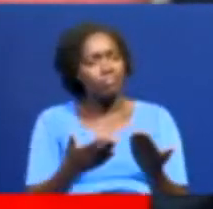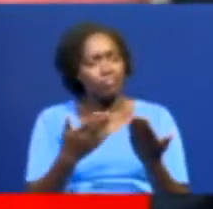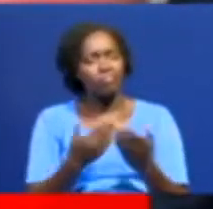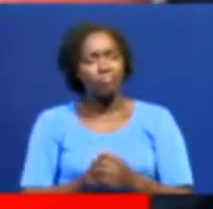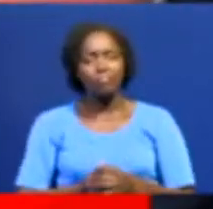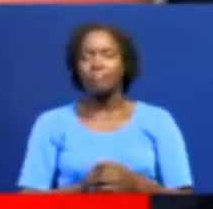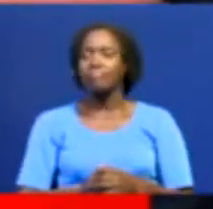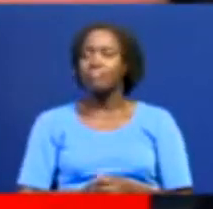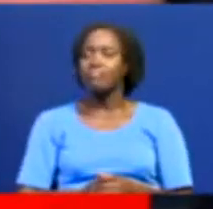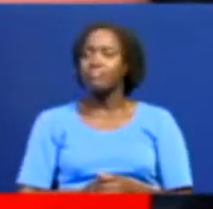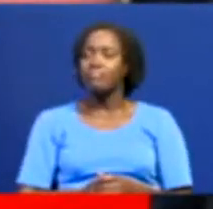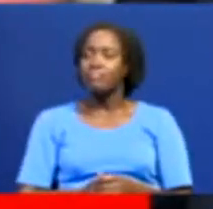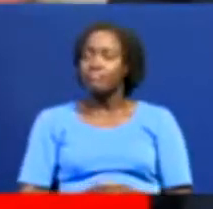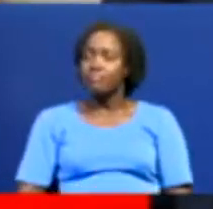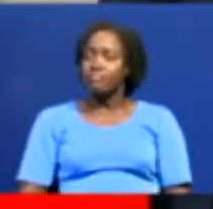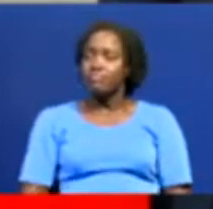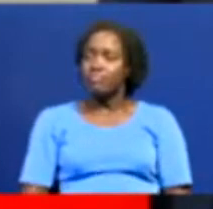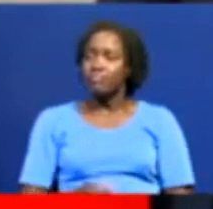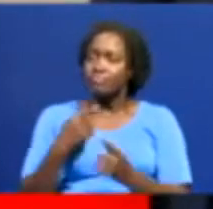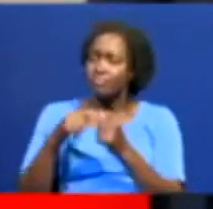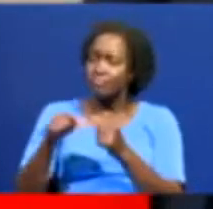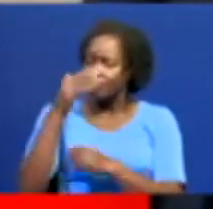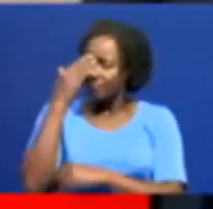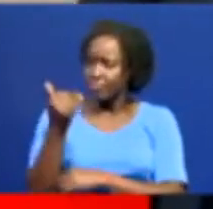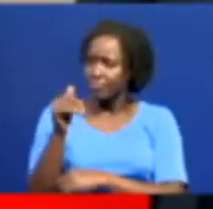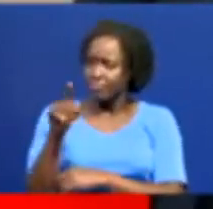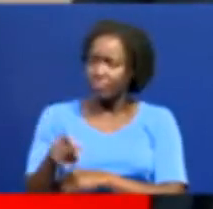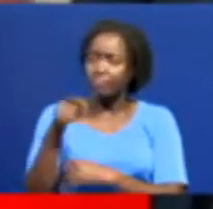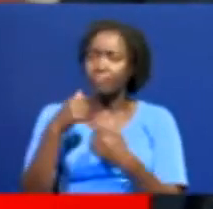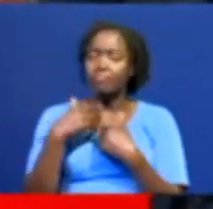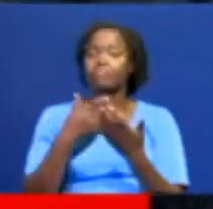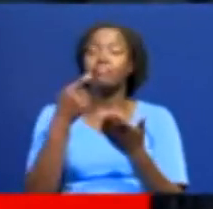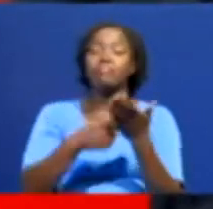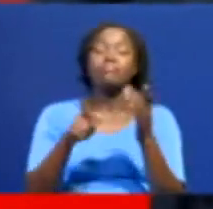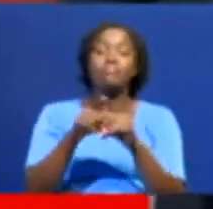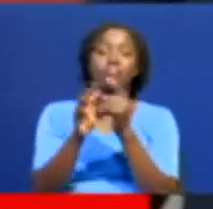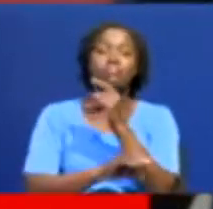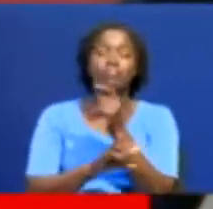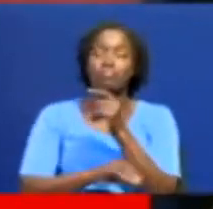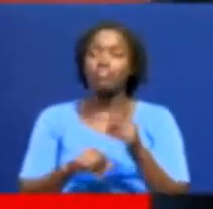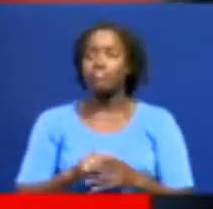there are pessimistic about this housing. Tell us why we need to have this levy as a country.